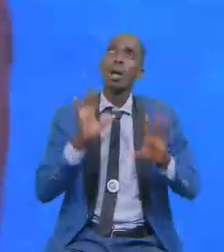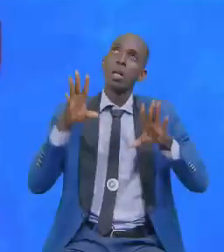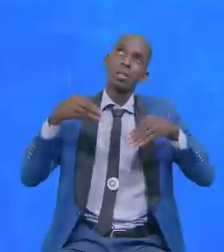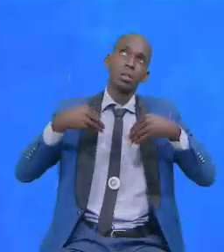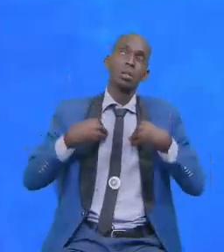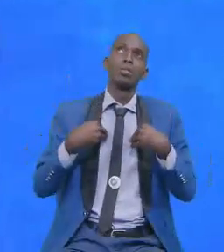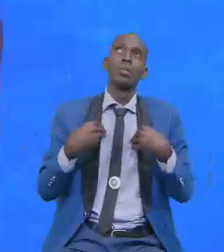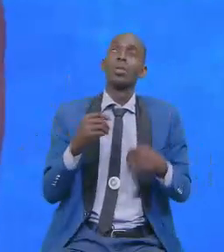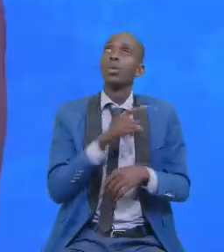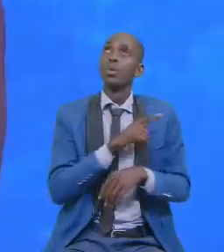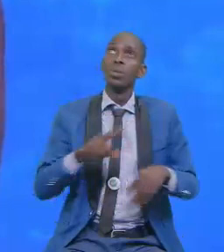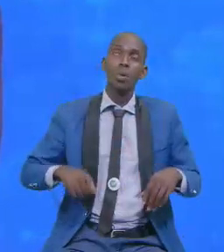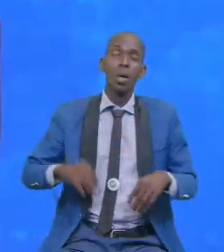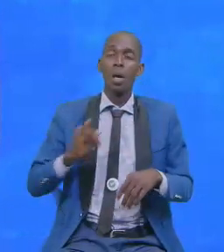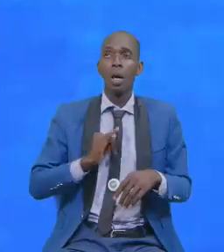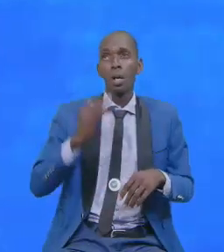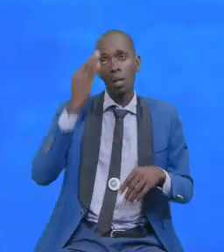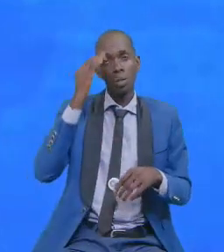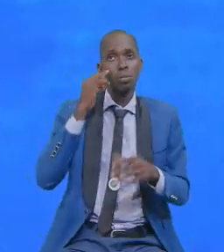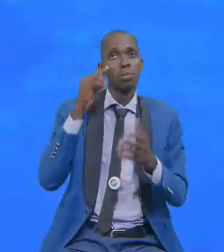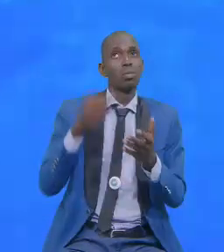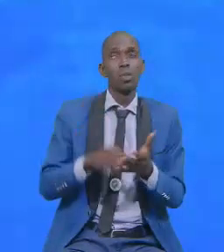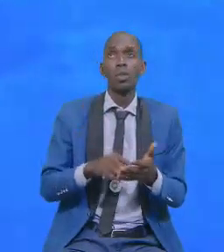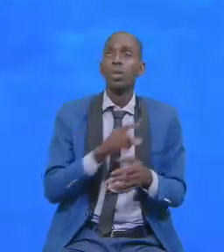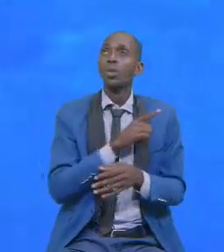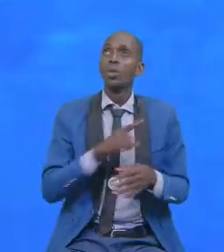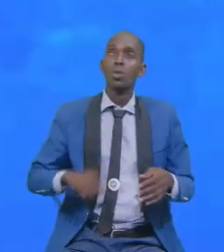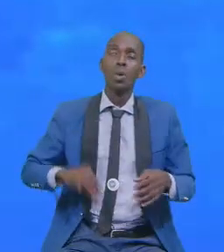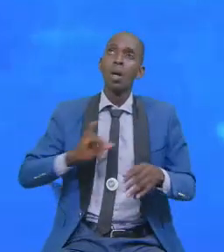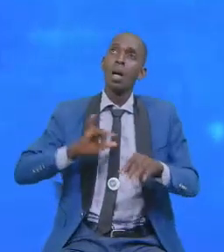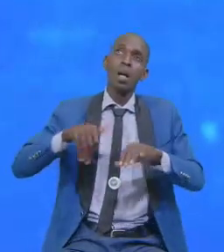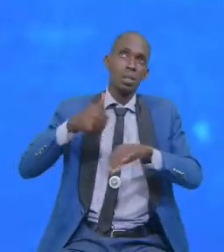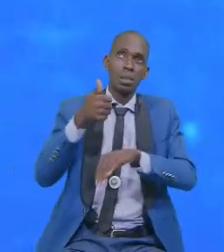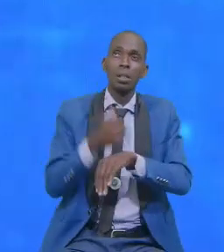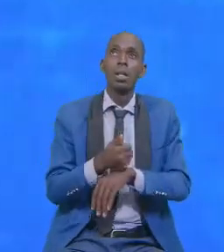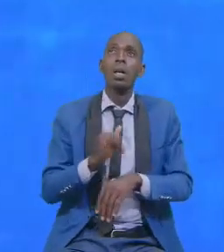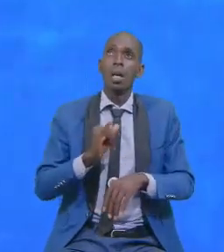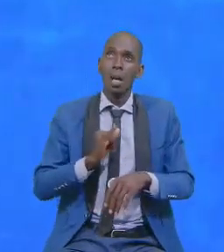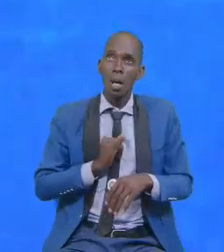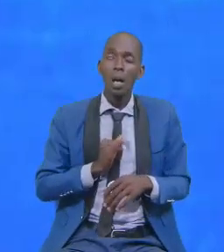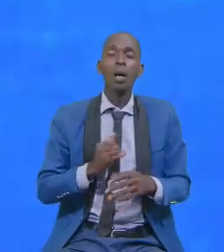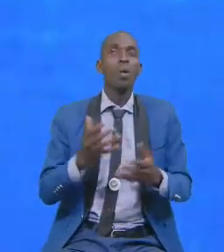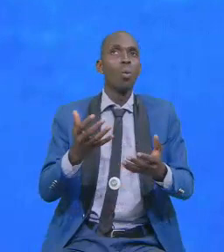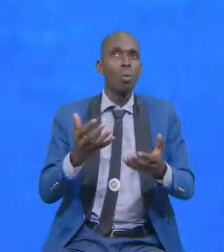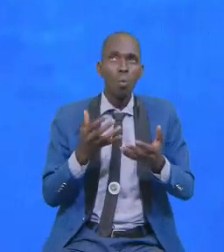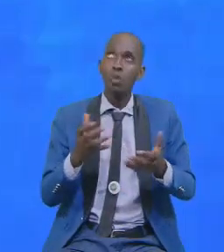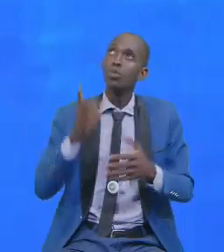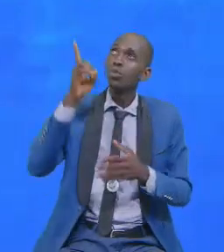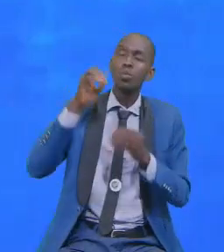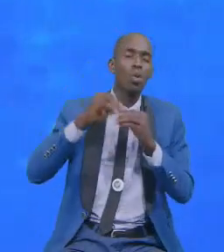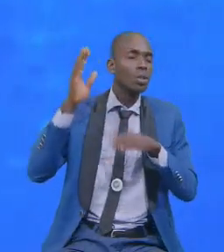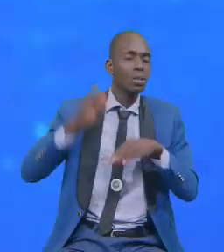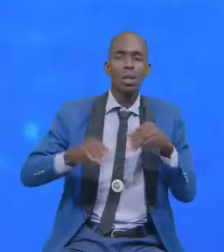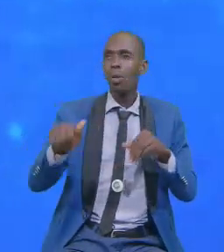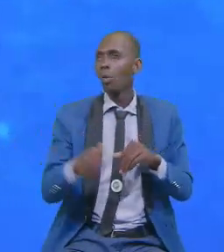acknowledge. Lord, I affirm. I want it beyond any other thing I could have on